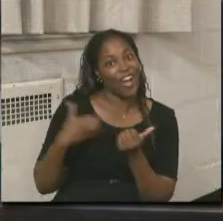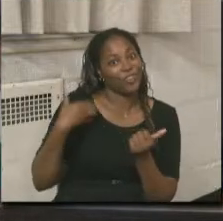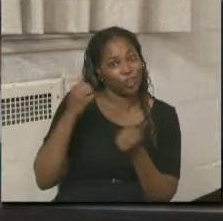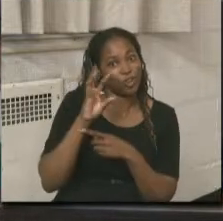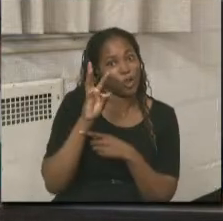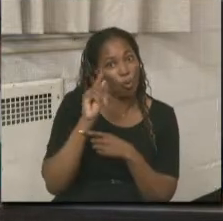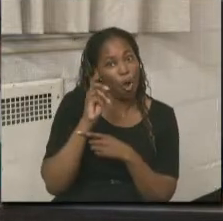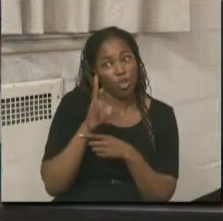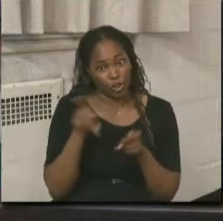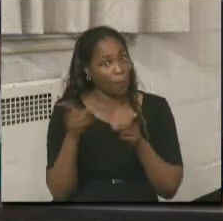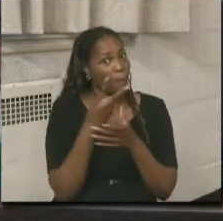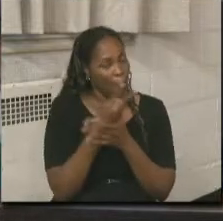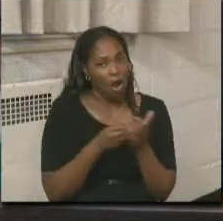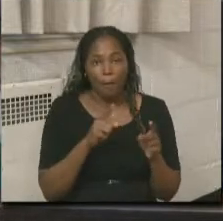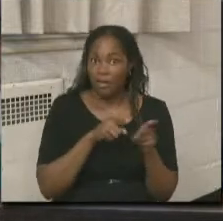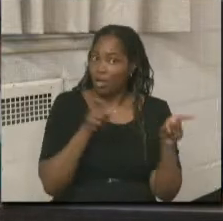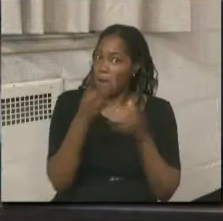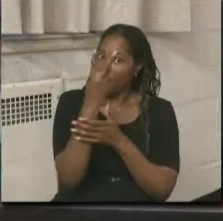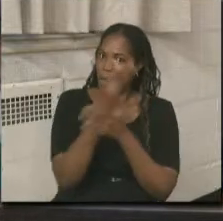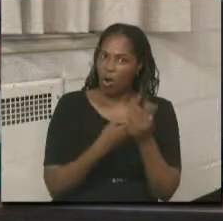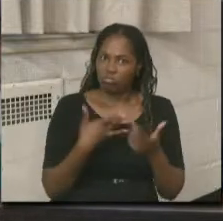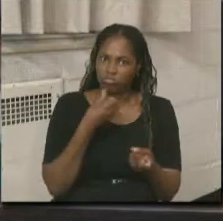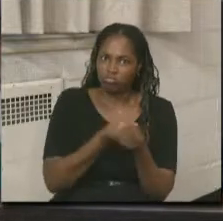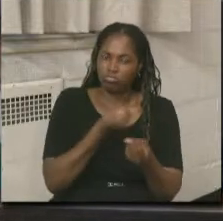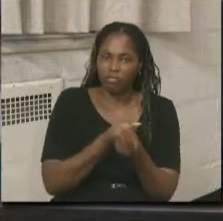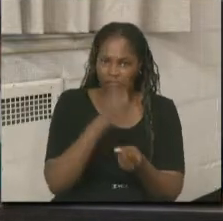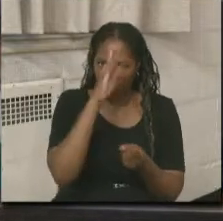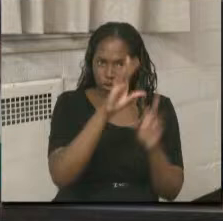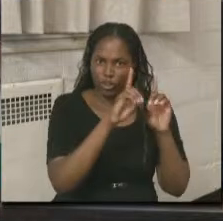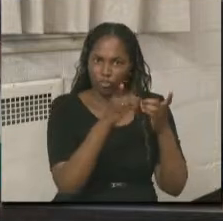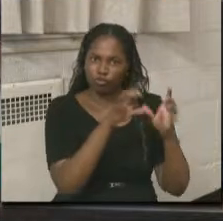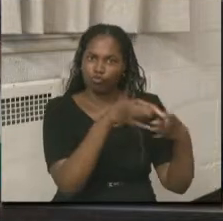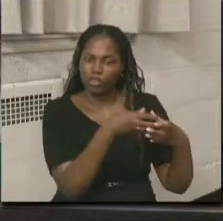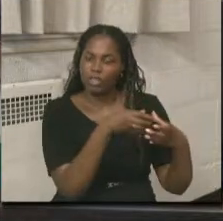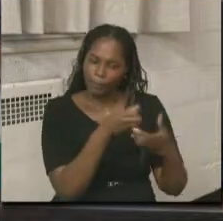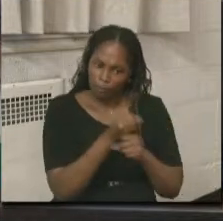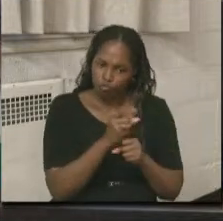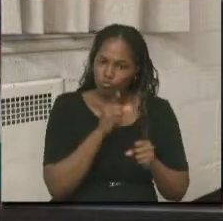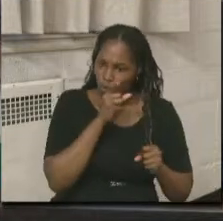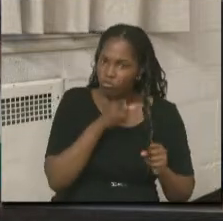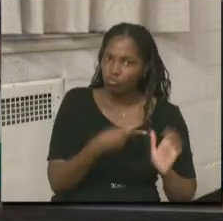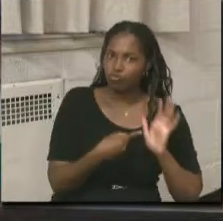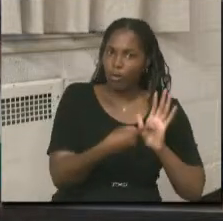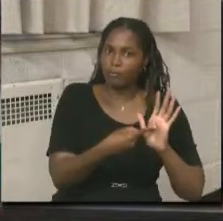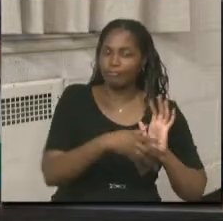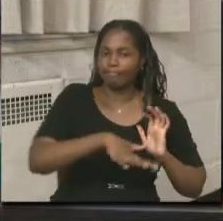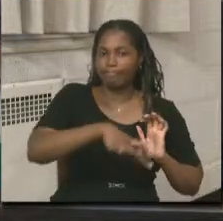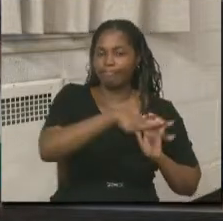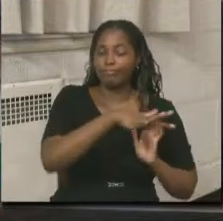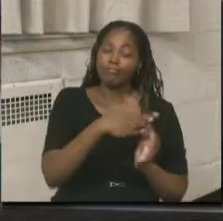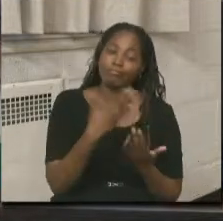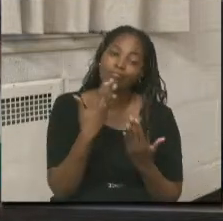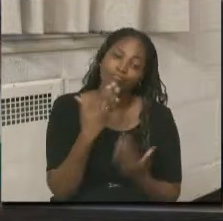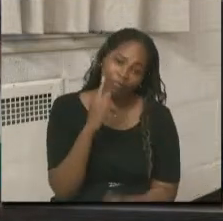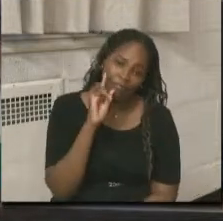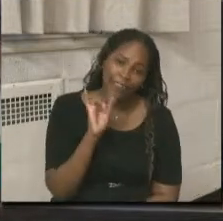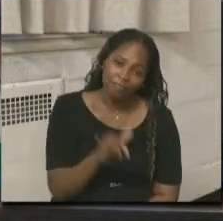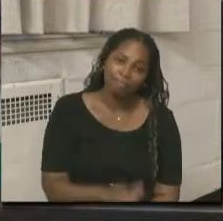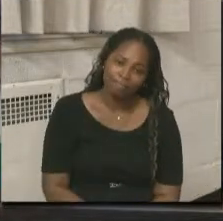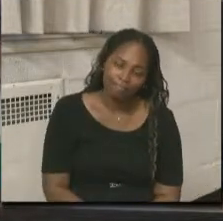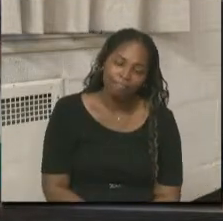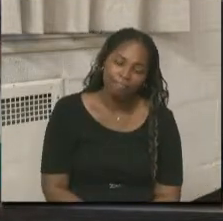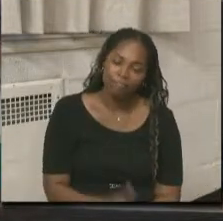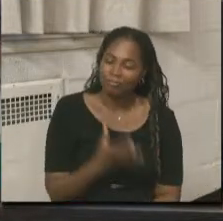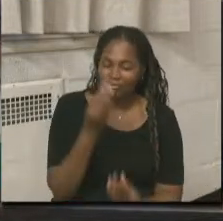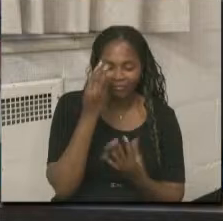been up there advocating for your district and always making sure that they were represented. So I appreciate you for that, and